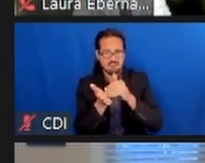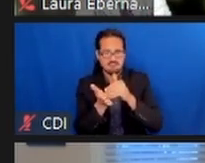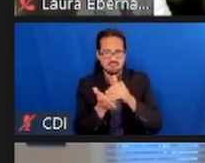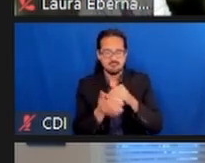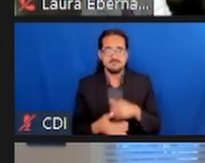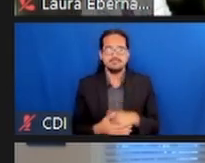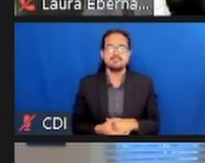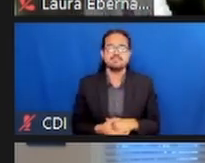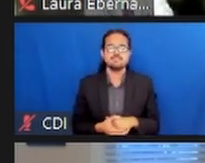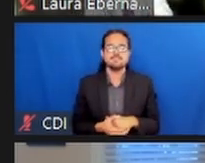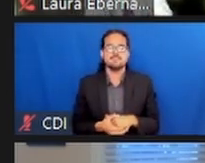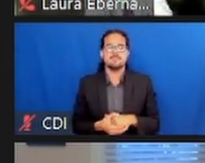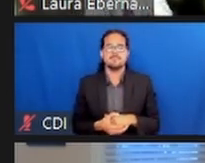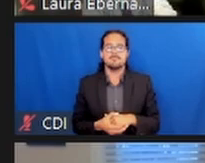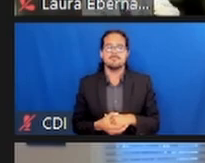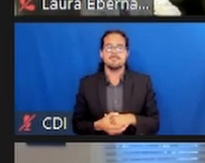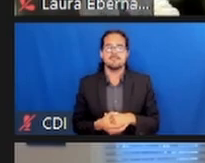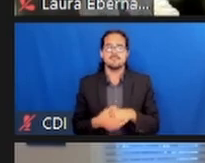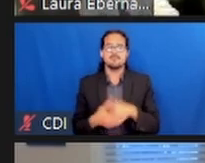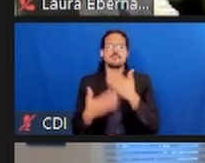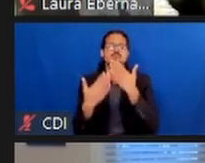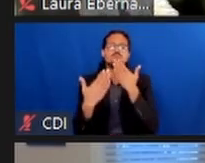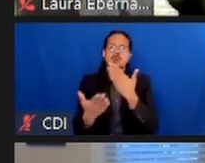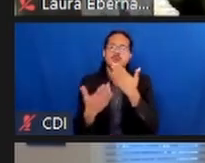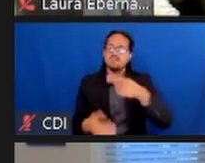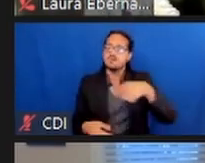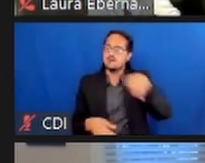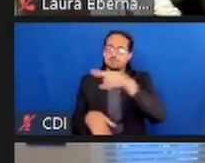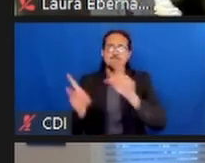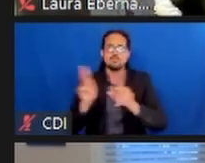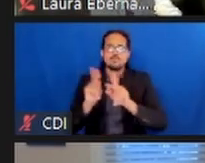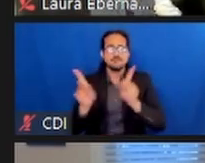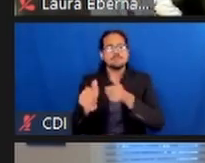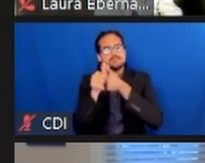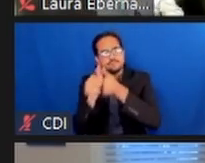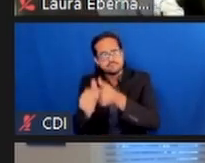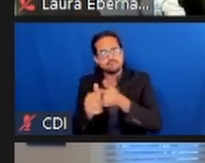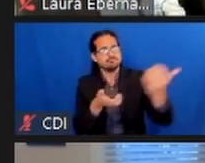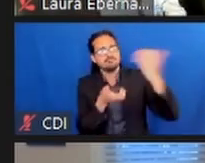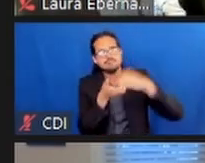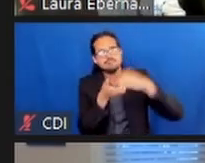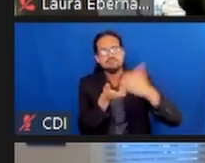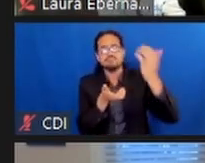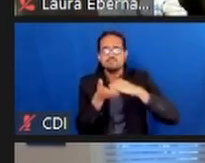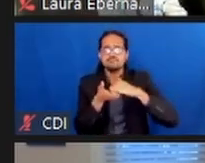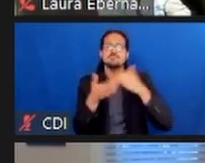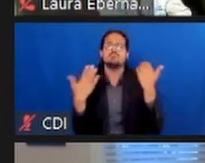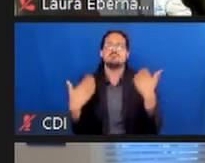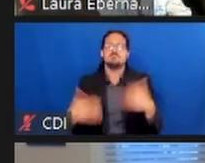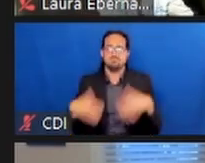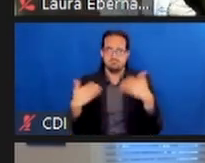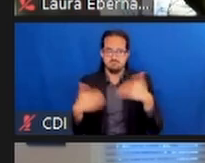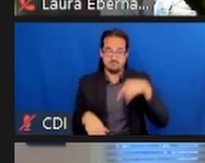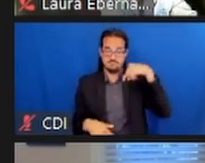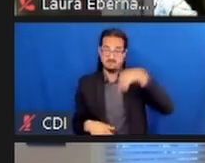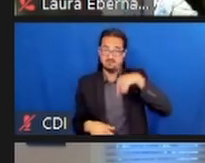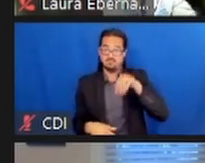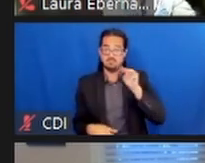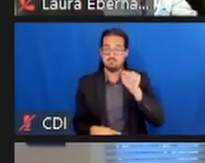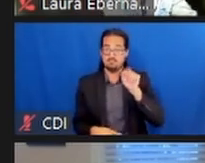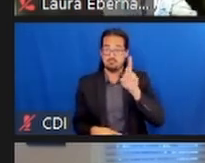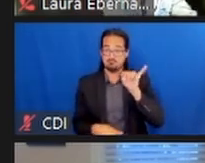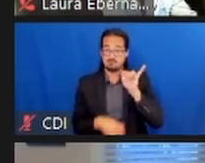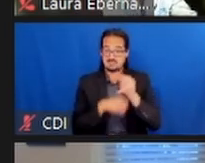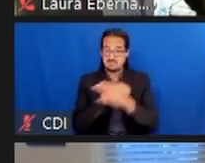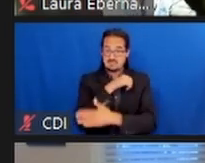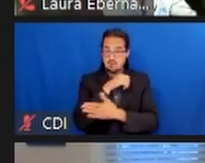them. Each one of you needs to be congratulated for enabling Marin to have low case rates, low